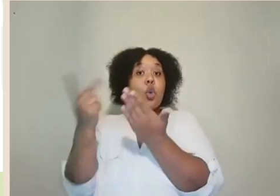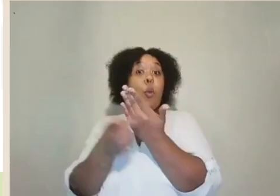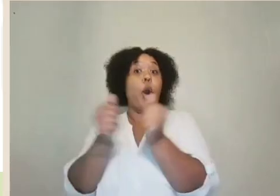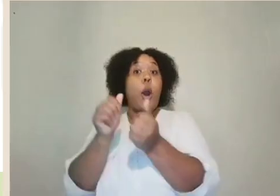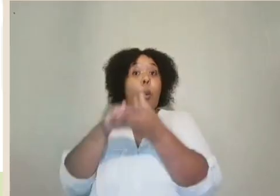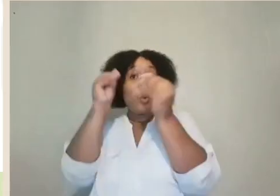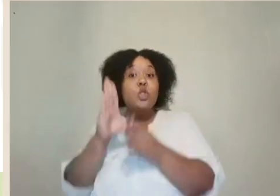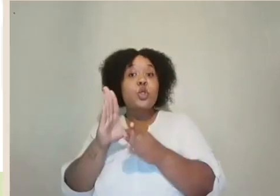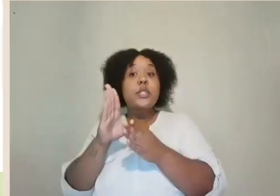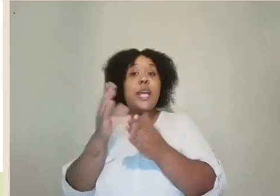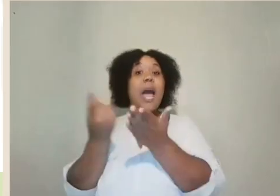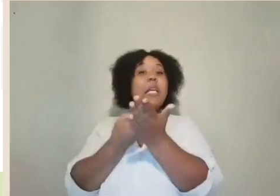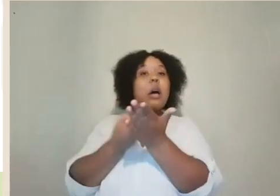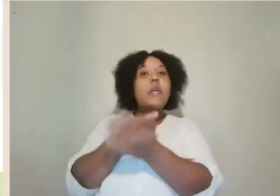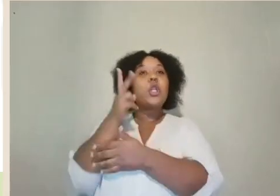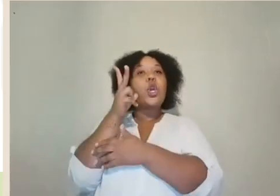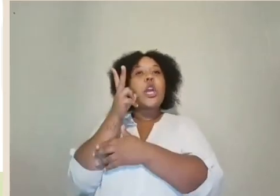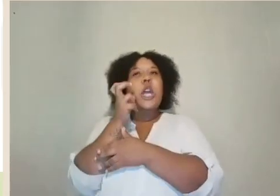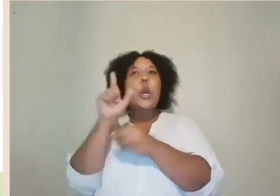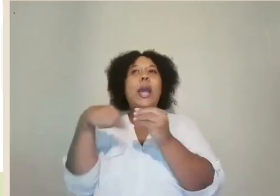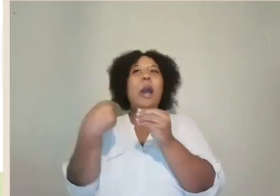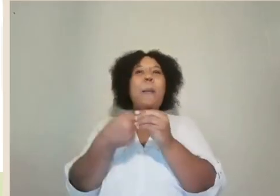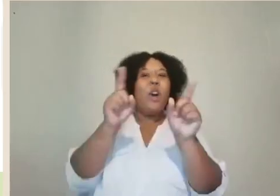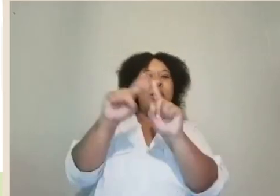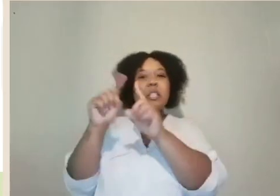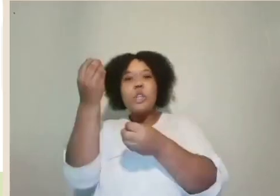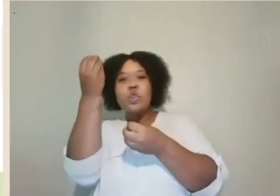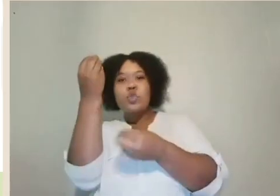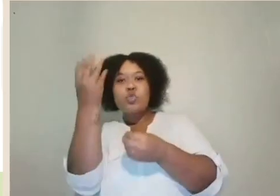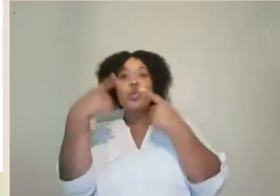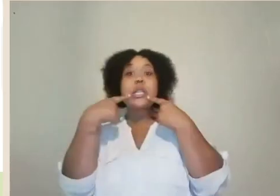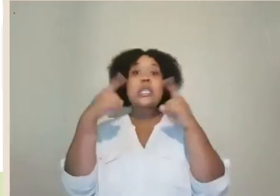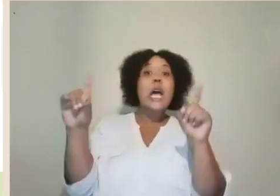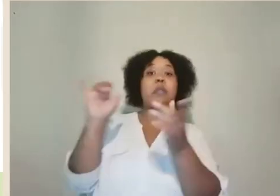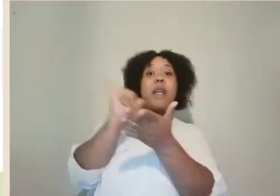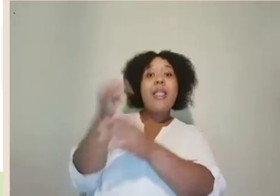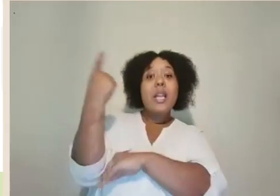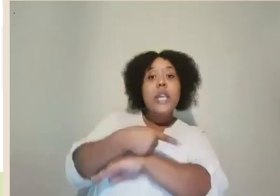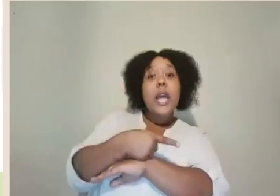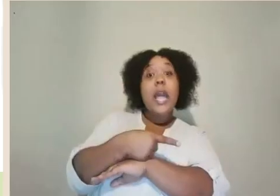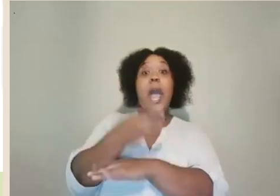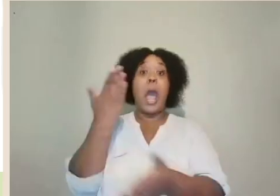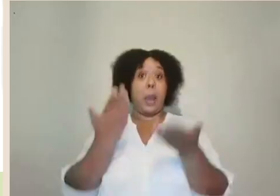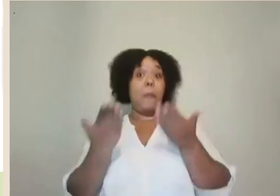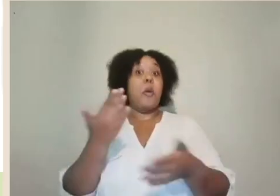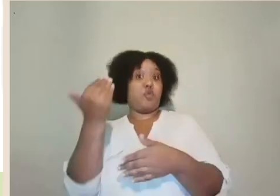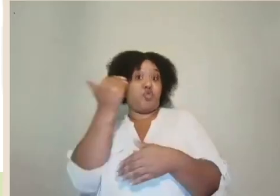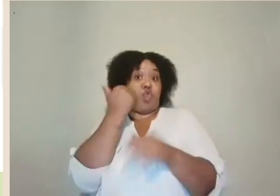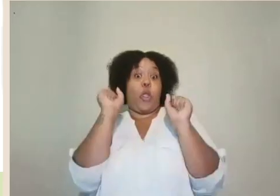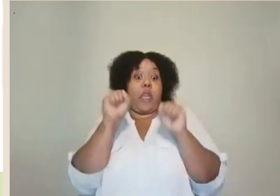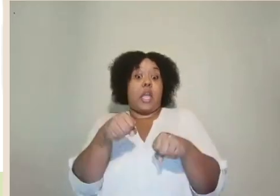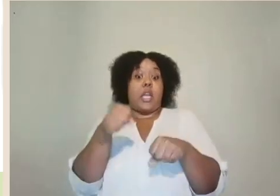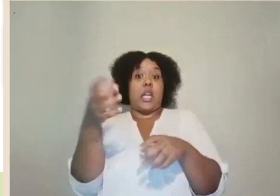might be hearing about different news announcements, things that are happening that day. And to be able to know that this is something that they can do is